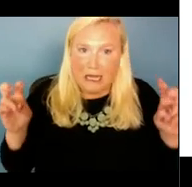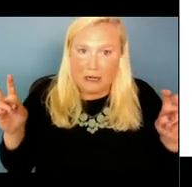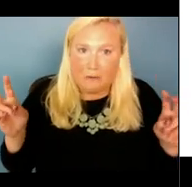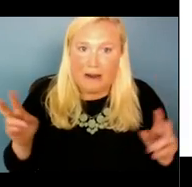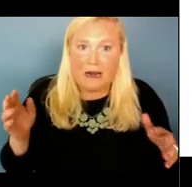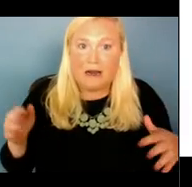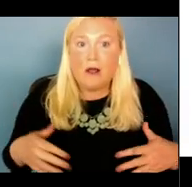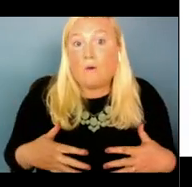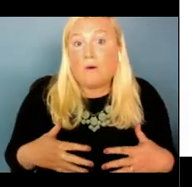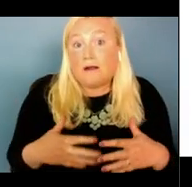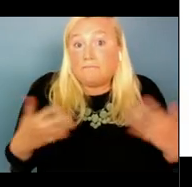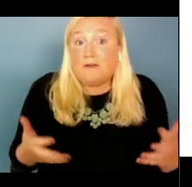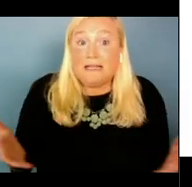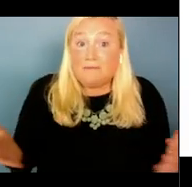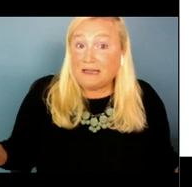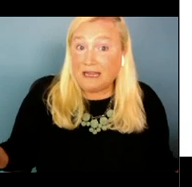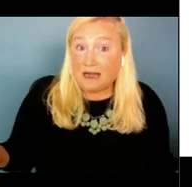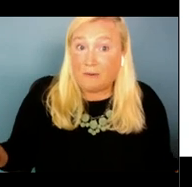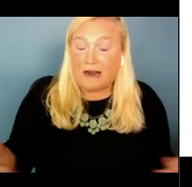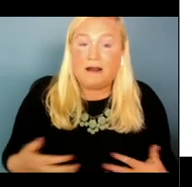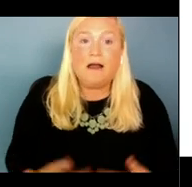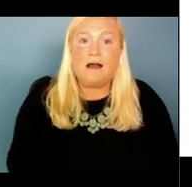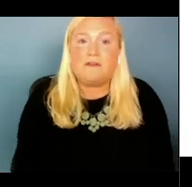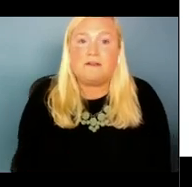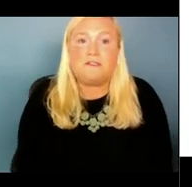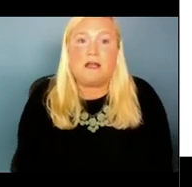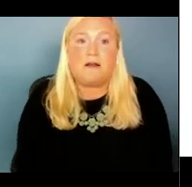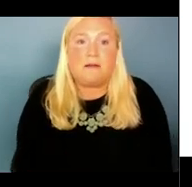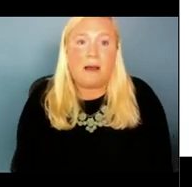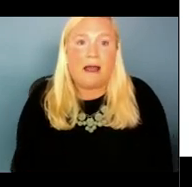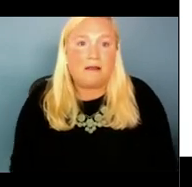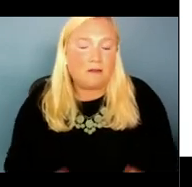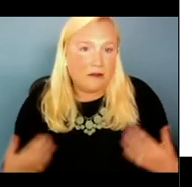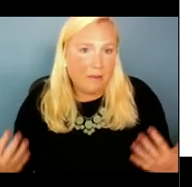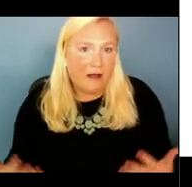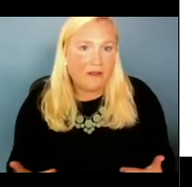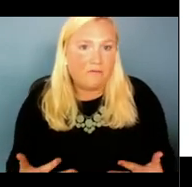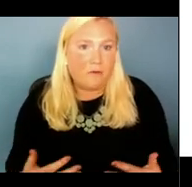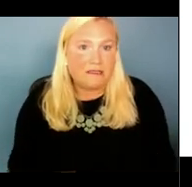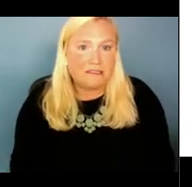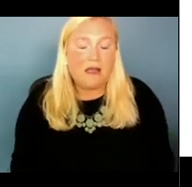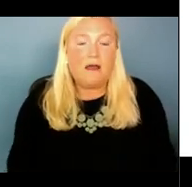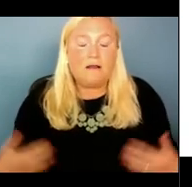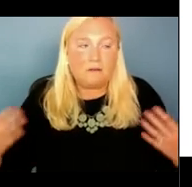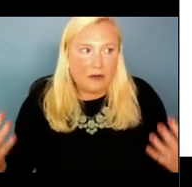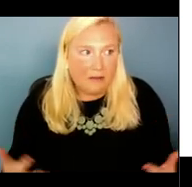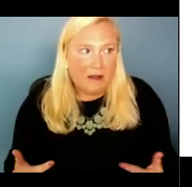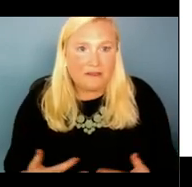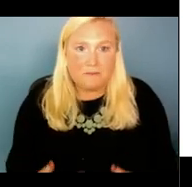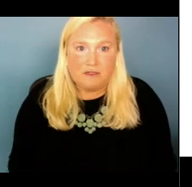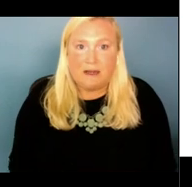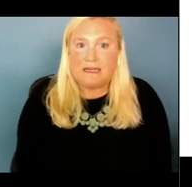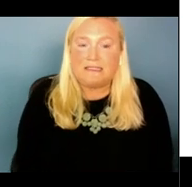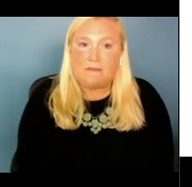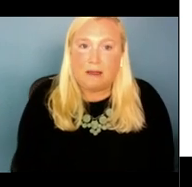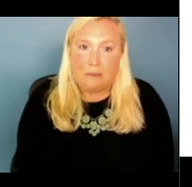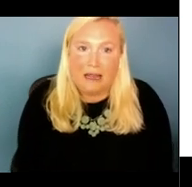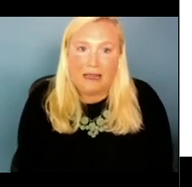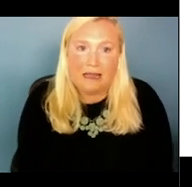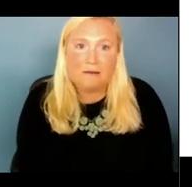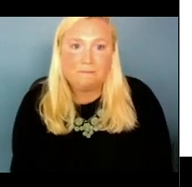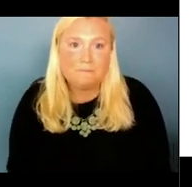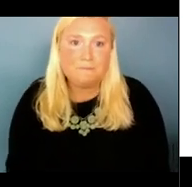child who is unaware, or really, really unaware of their stuttering, by learning about their voice, learning about the speech